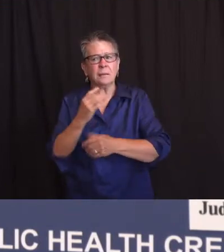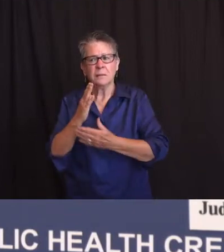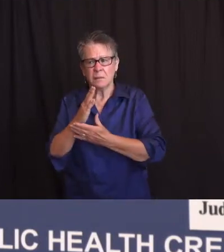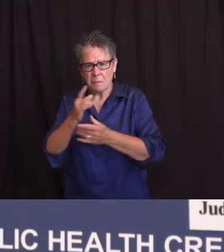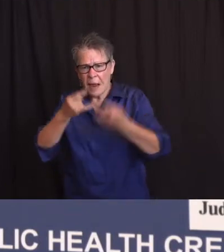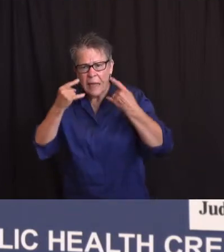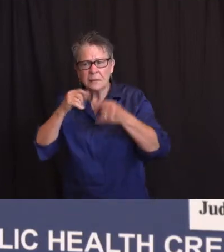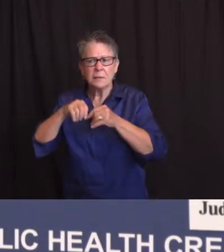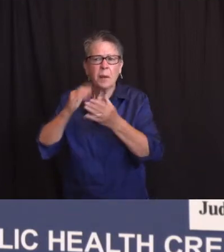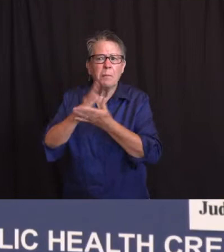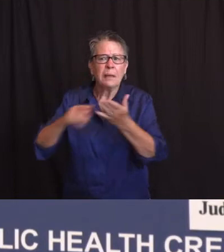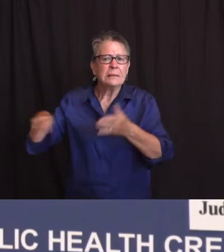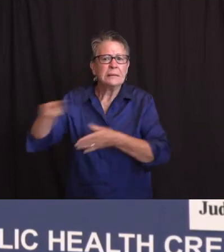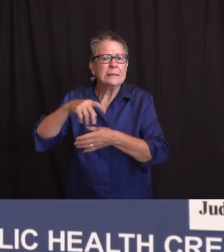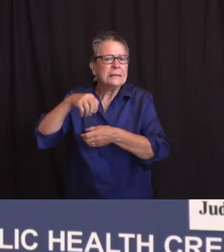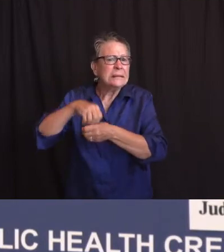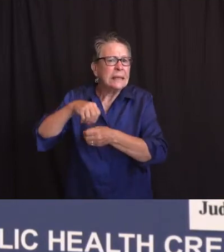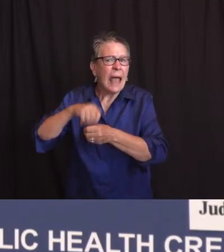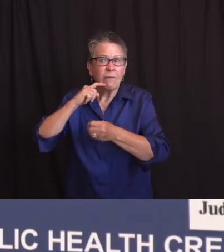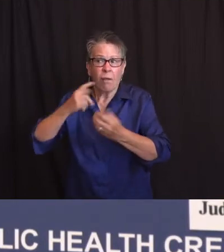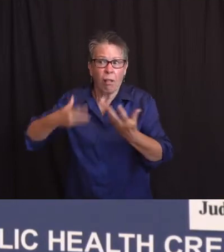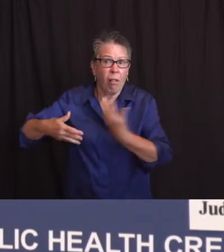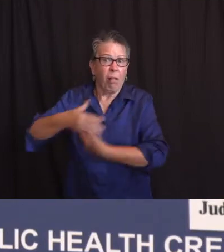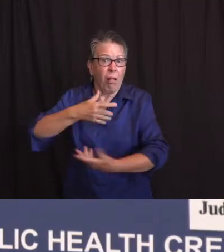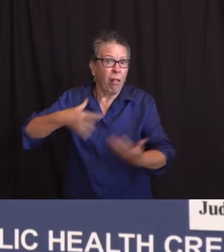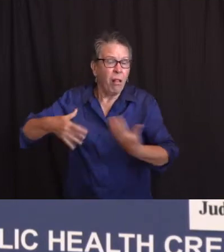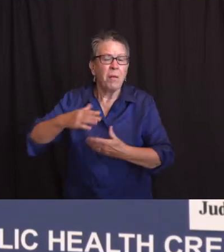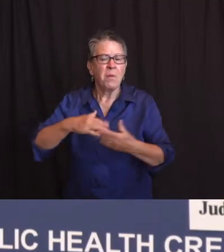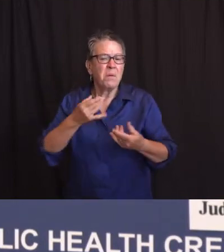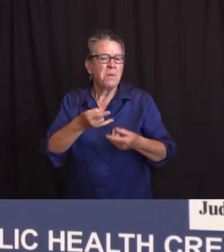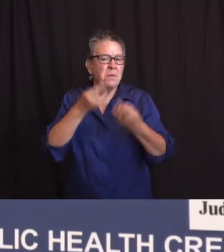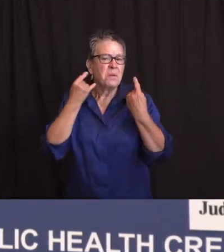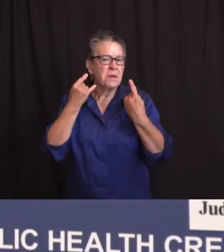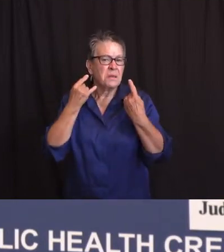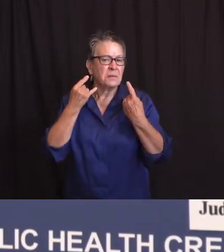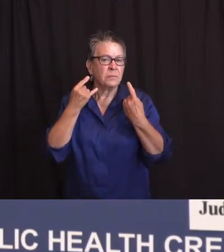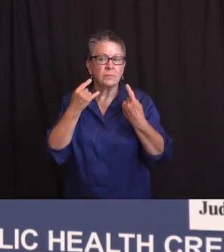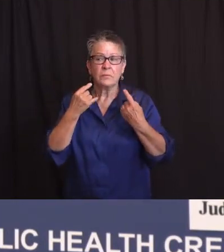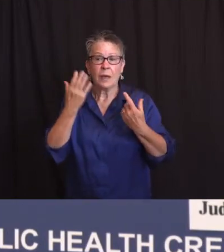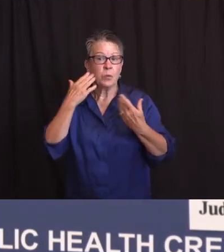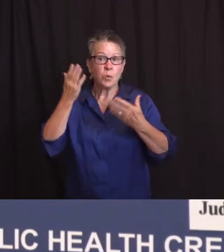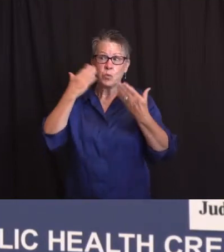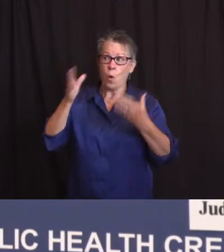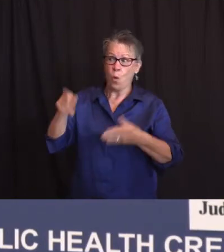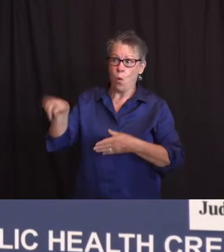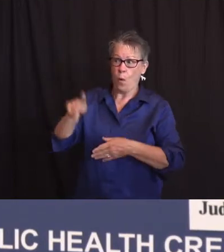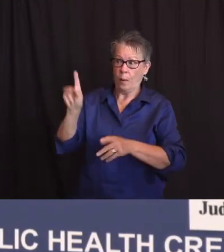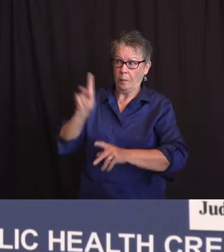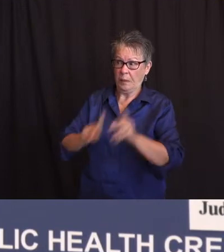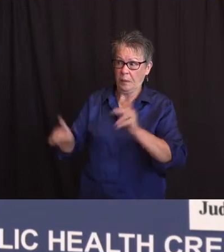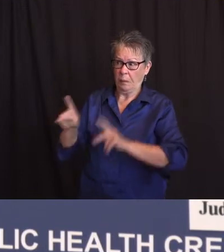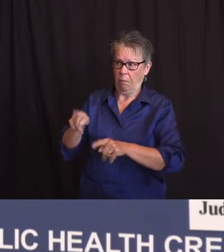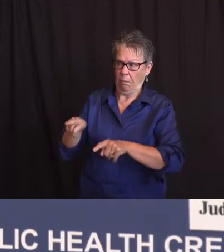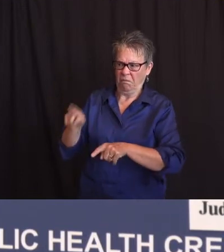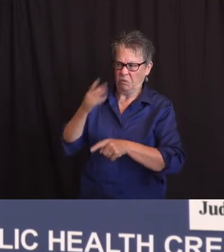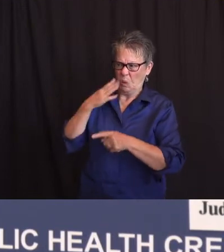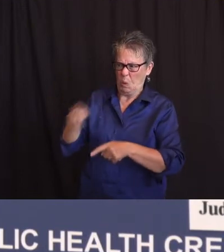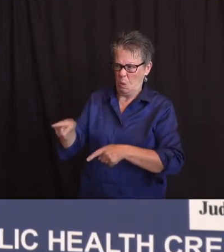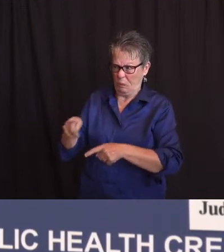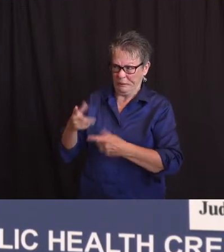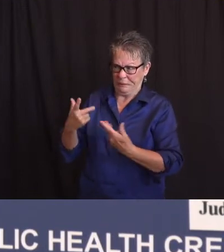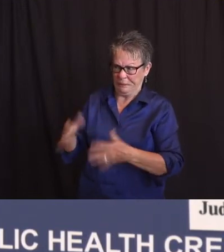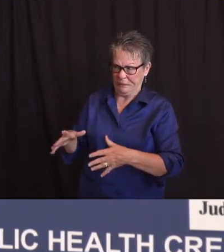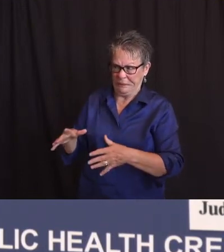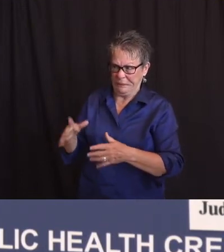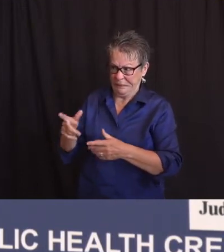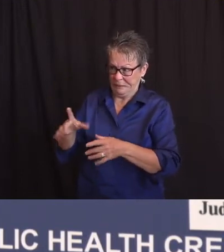In addition, if I'm going someplace where I'm really concerned about the person I'm going to see, in addition to myself. Meaning, the very good